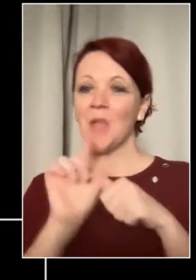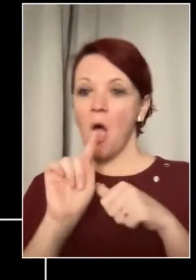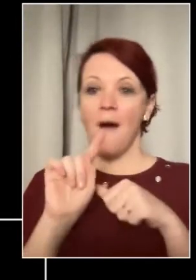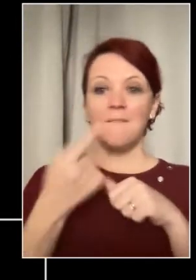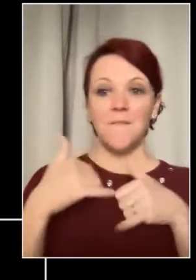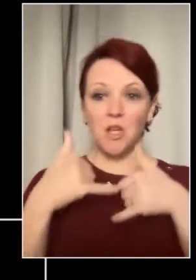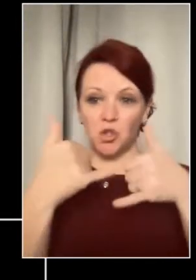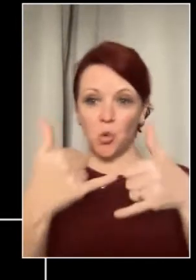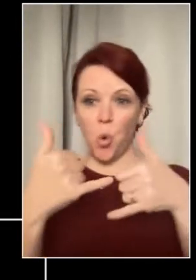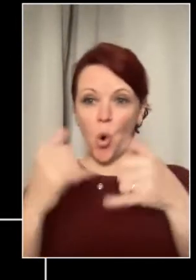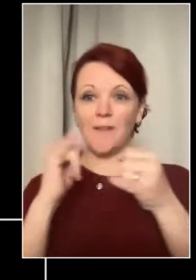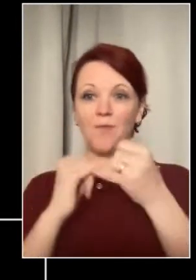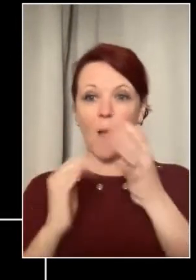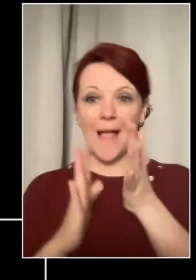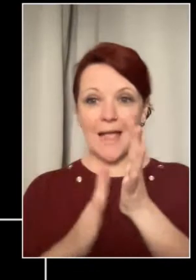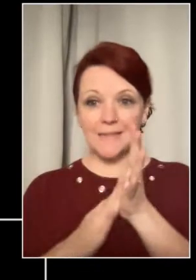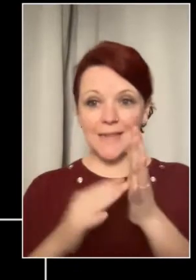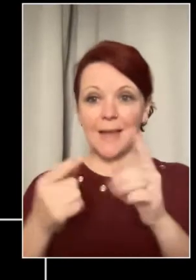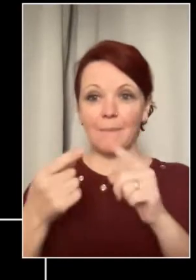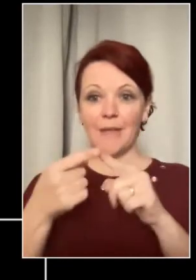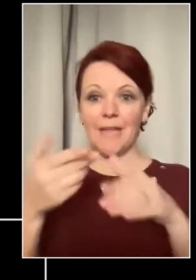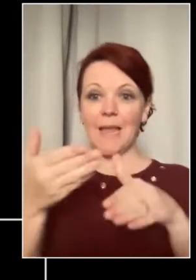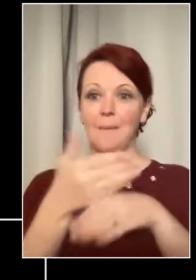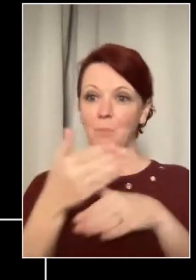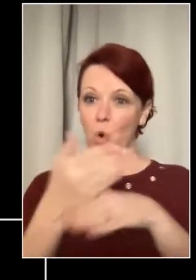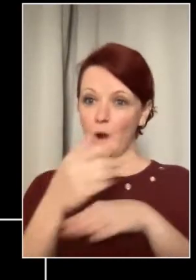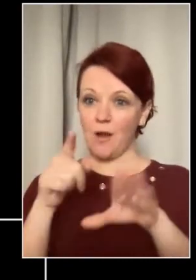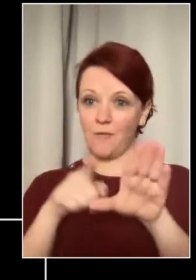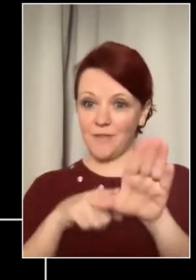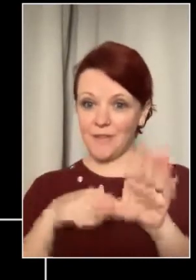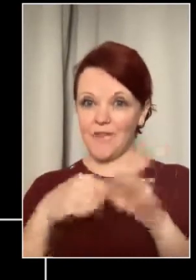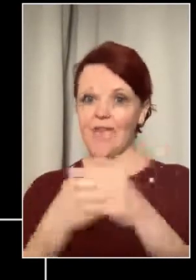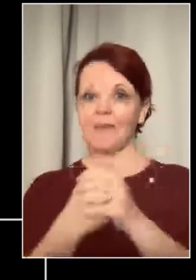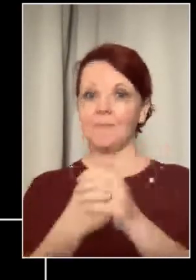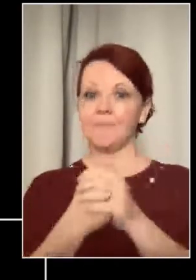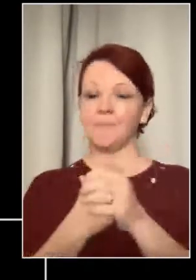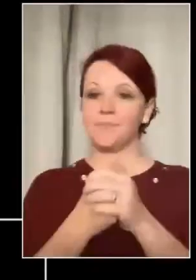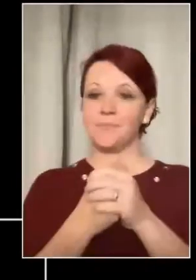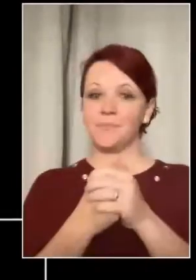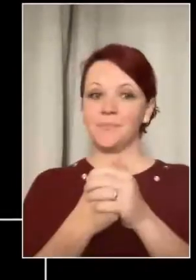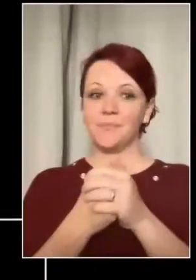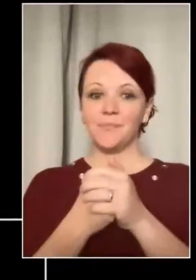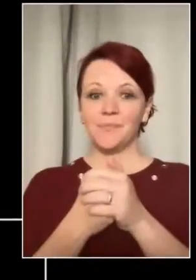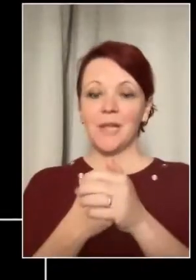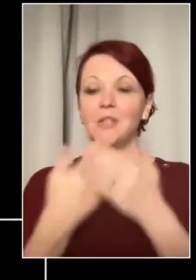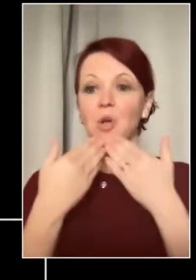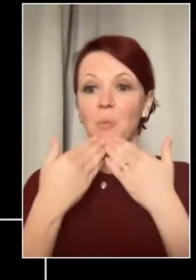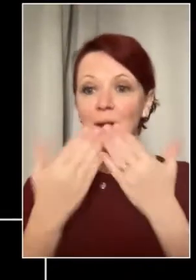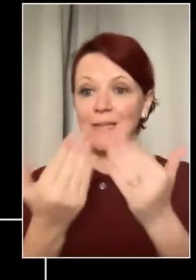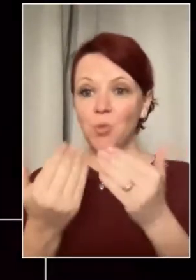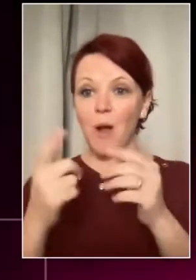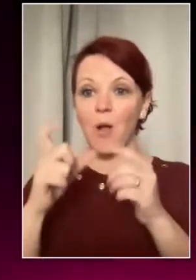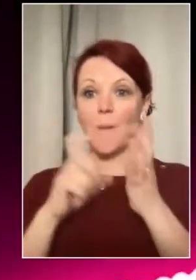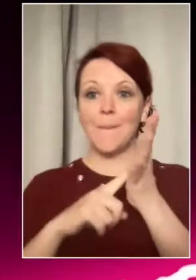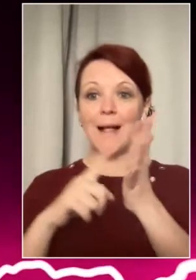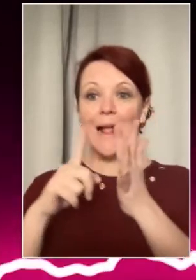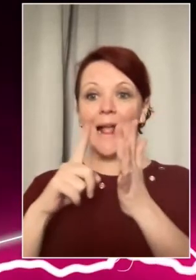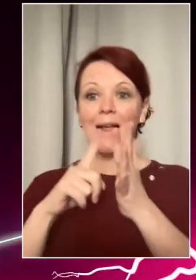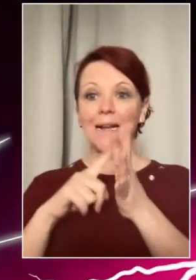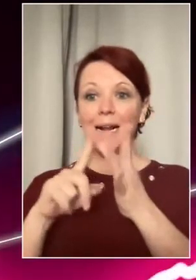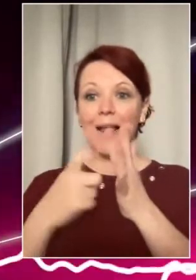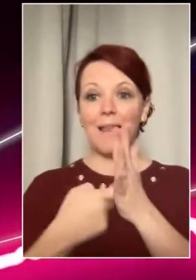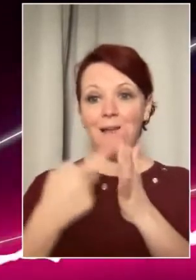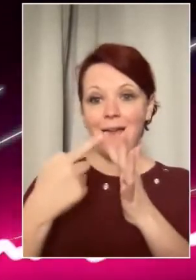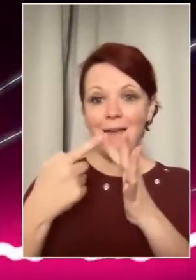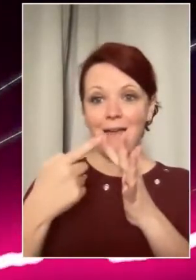for SME Employer of the Year. And here to present this award is Claire Hickey from BCS. Good morning.